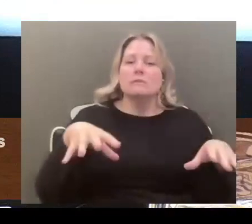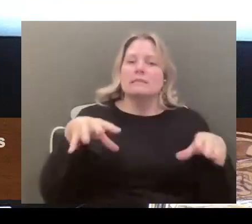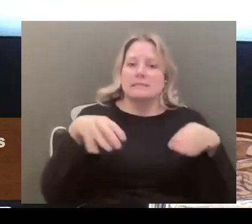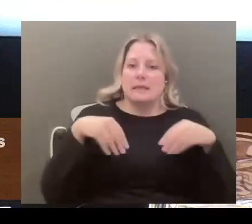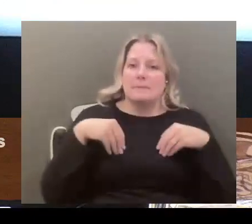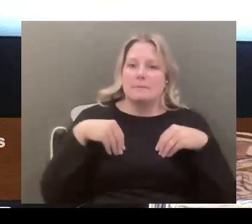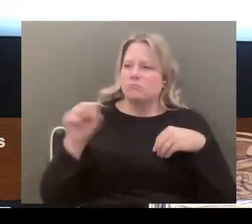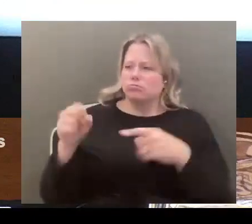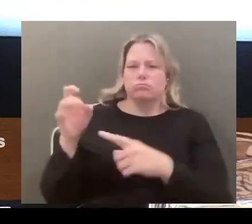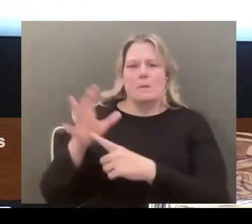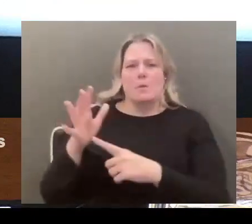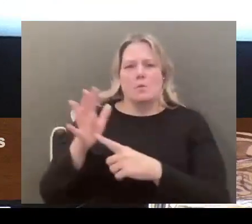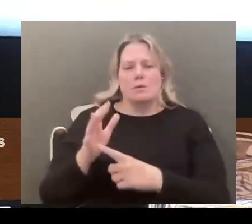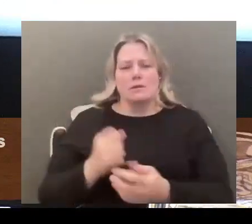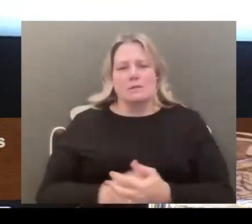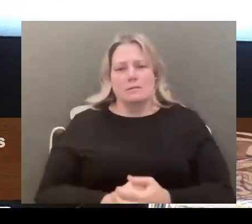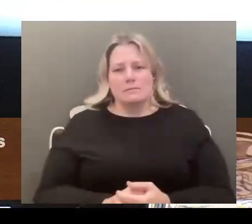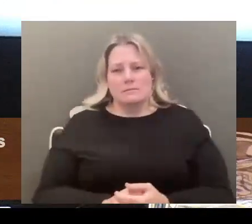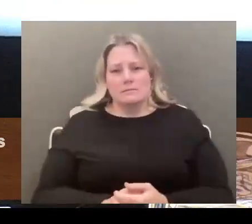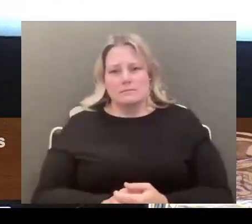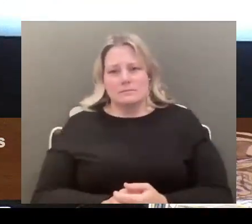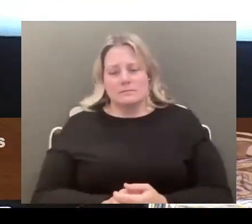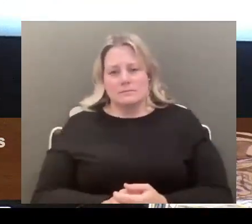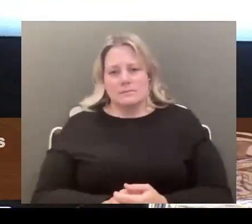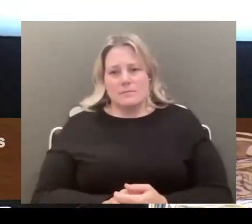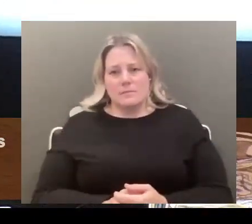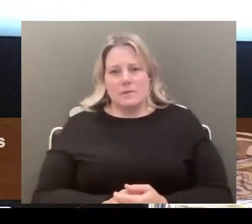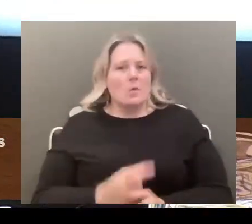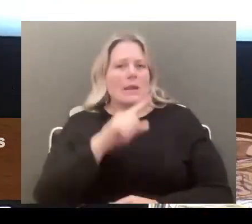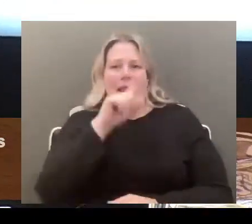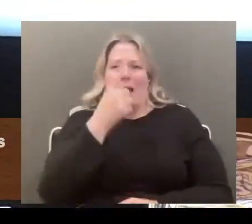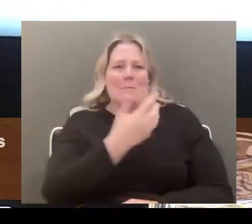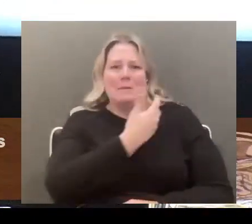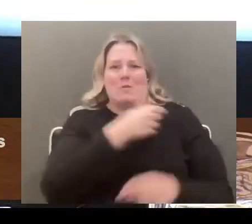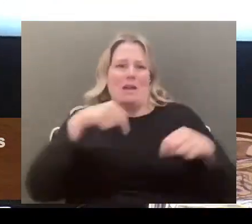know, we can't be proud of a state